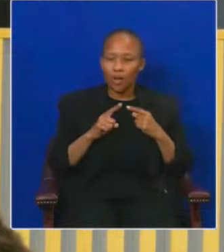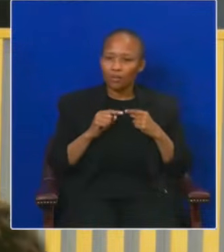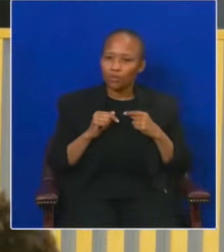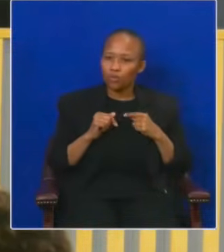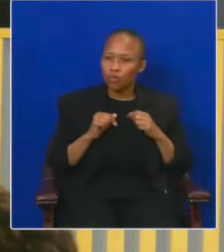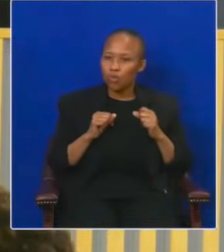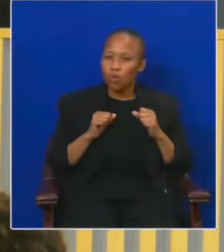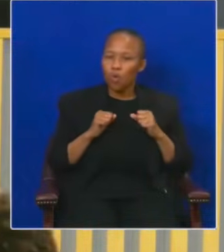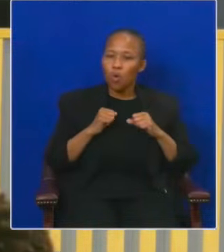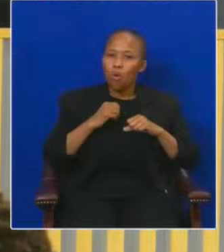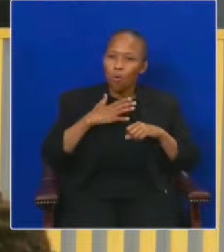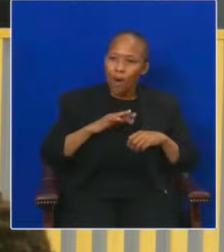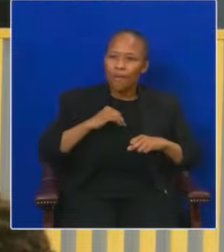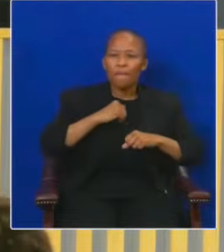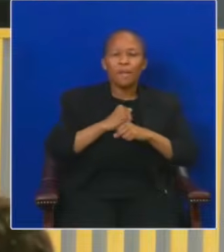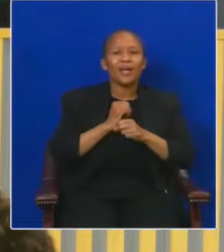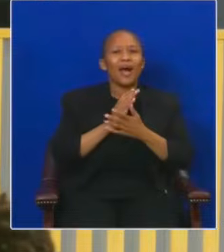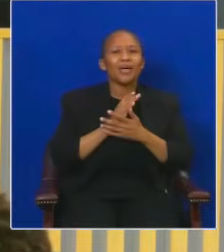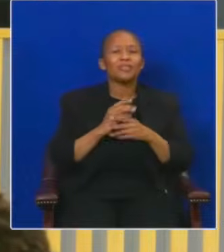So